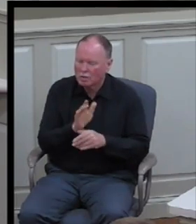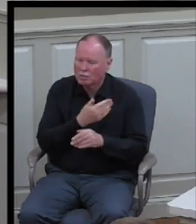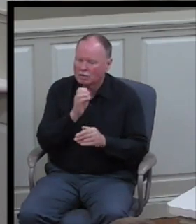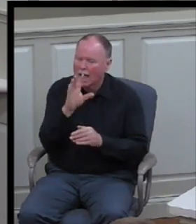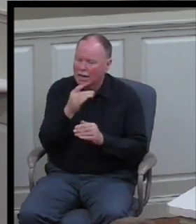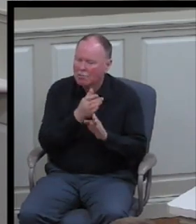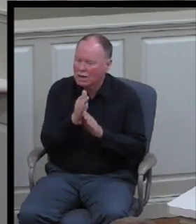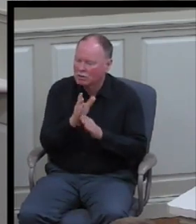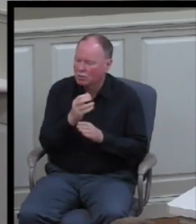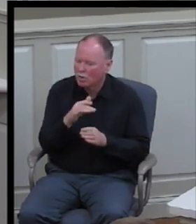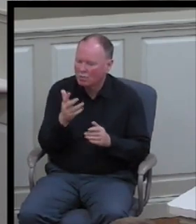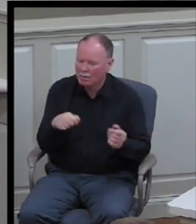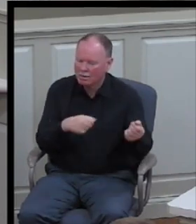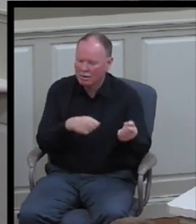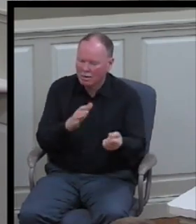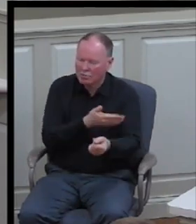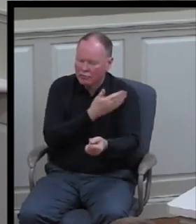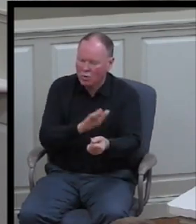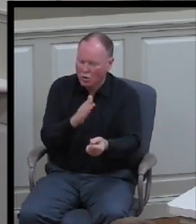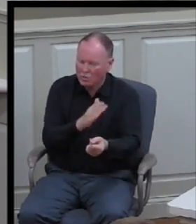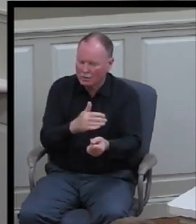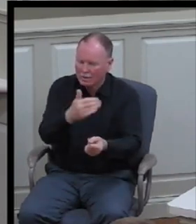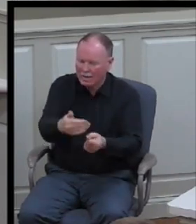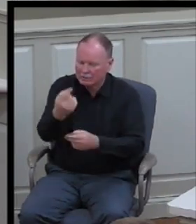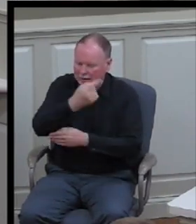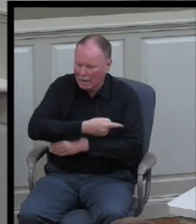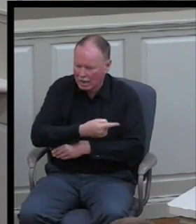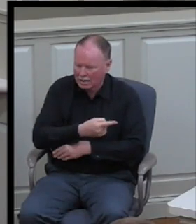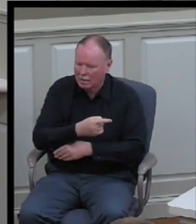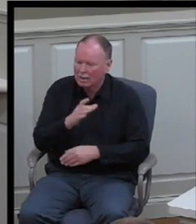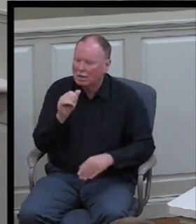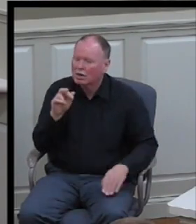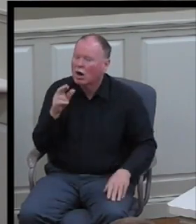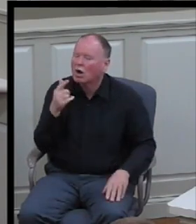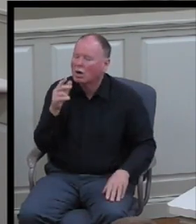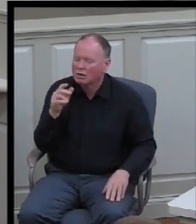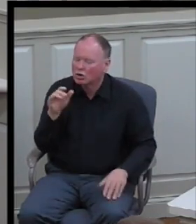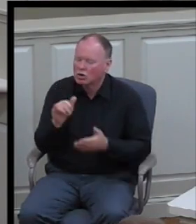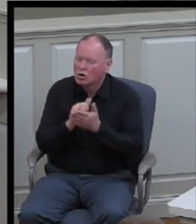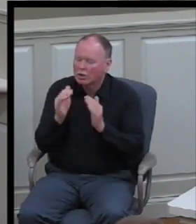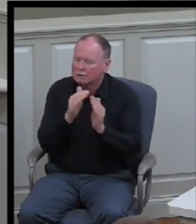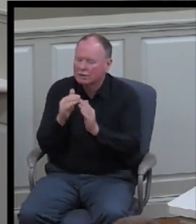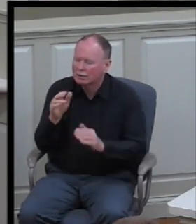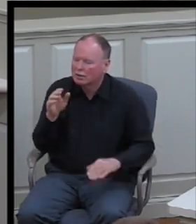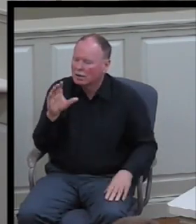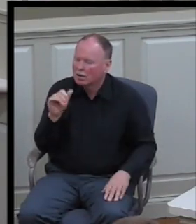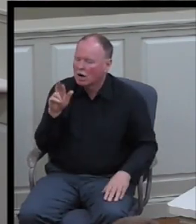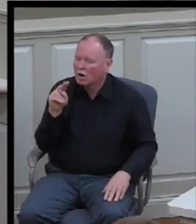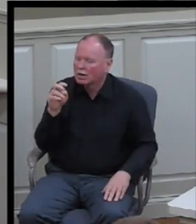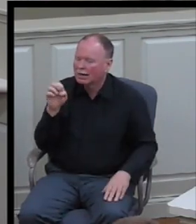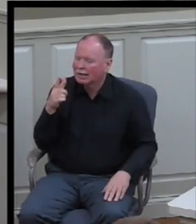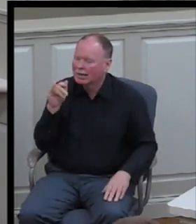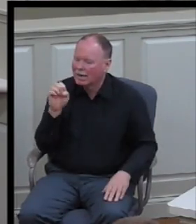education major, will be performing the next day at Carnegie Hall. Good for her. So